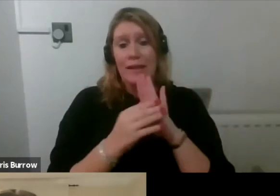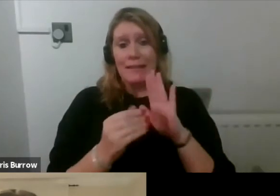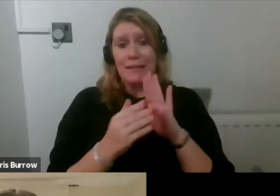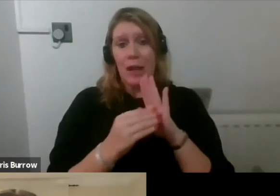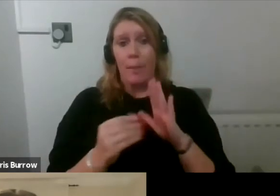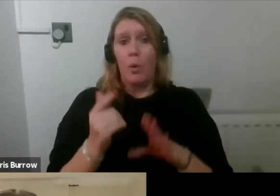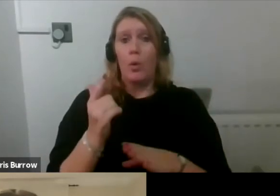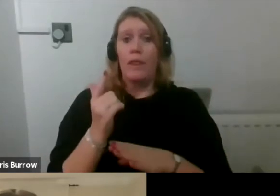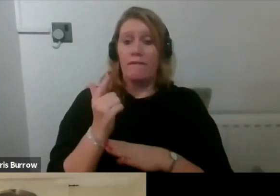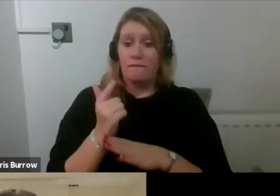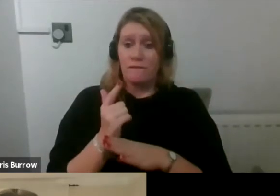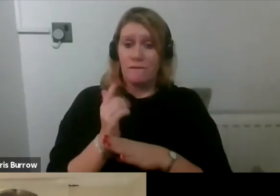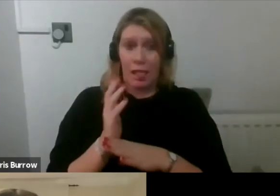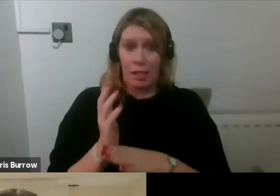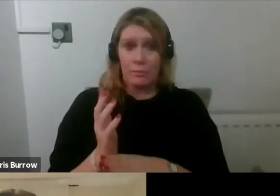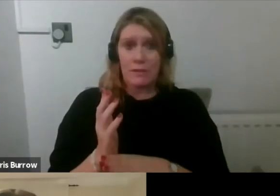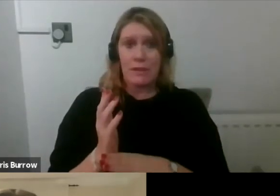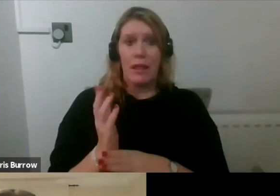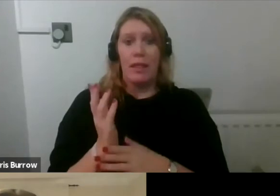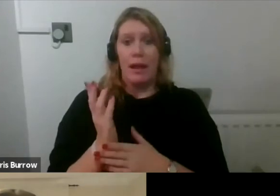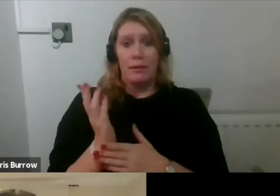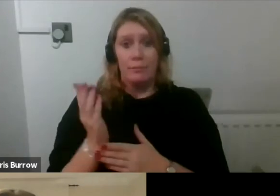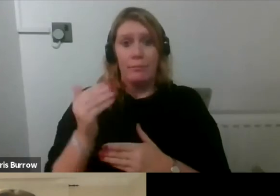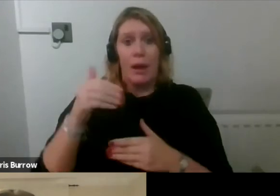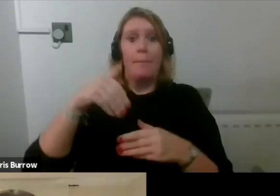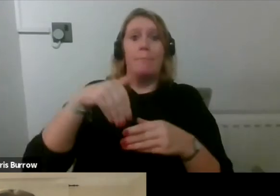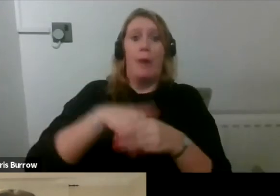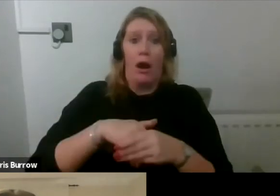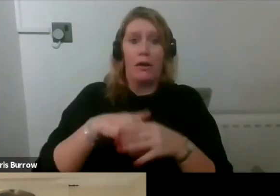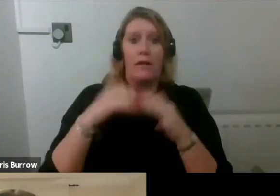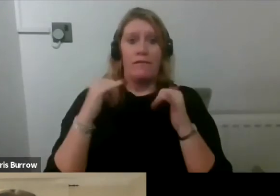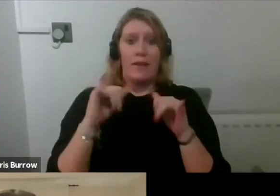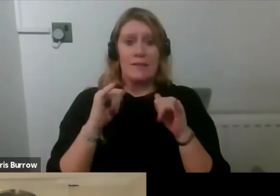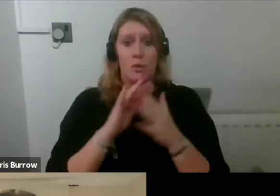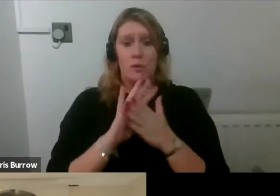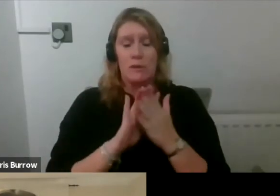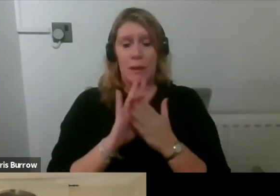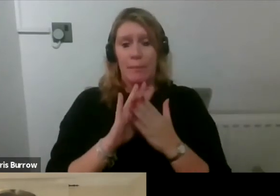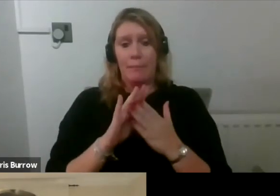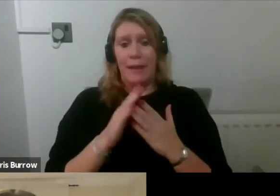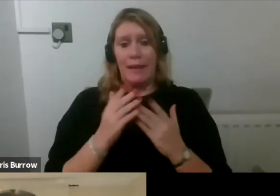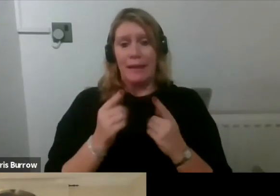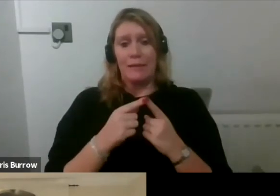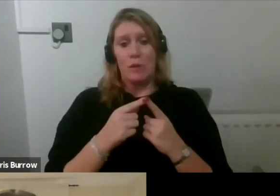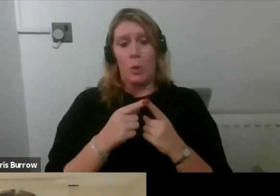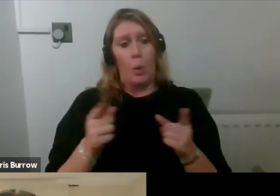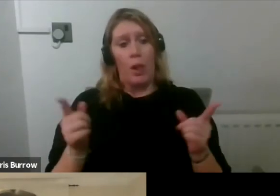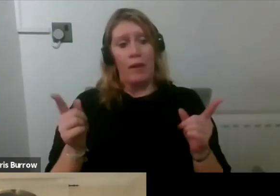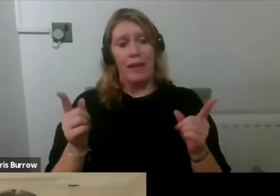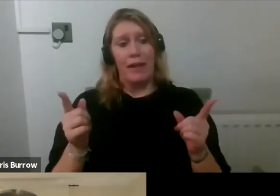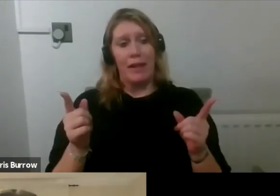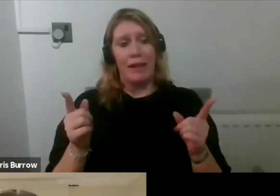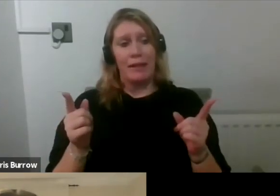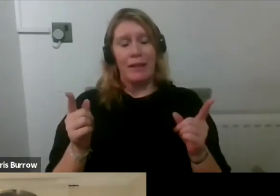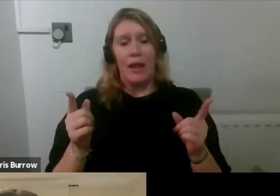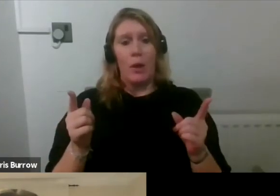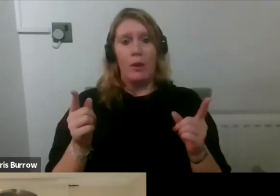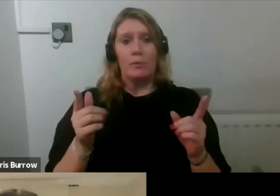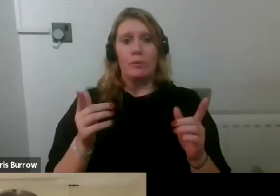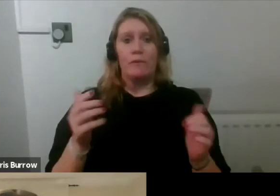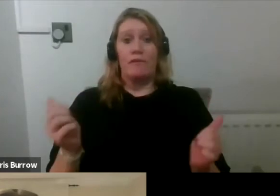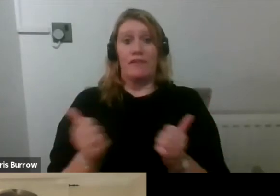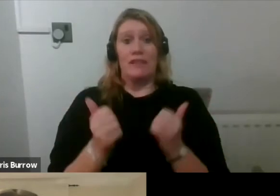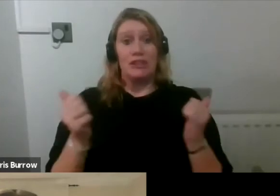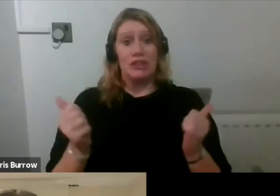becomes part of it. So all of the festival, we say the events don't pass, they just expand.